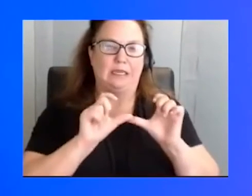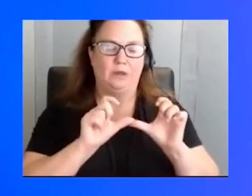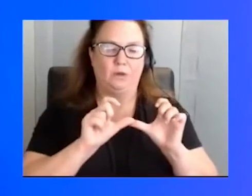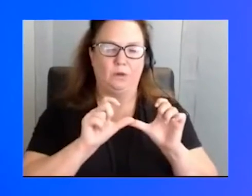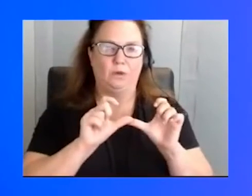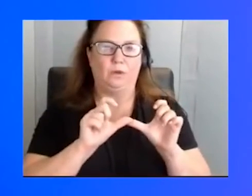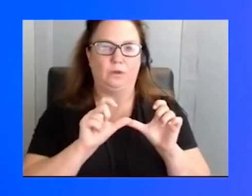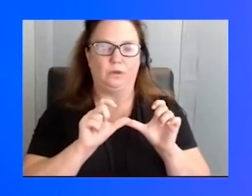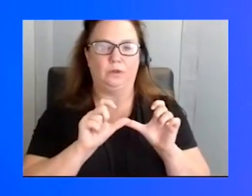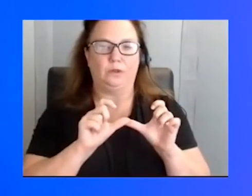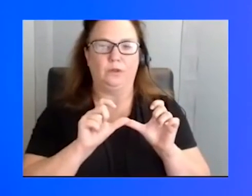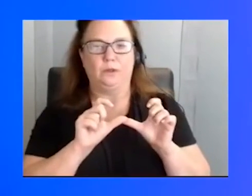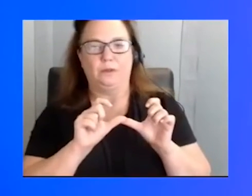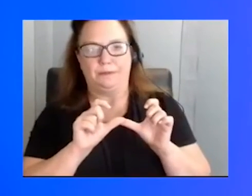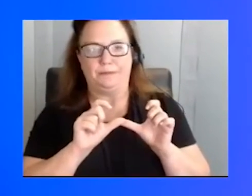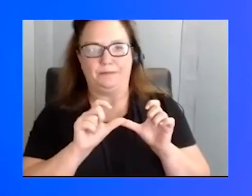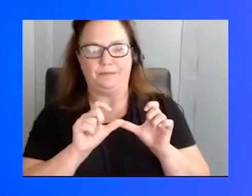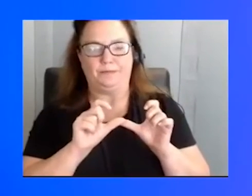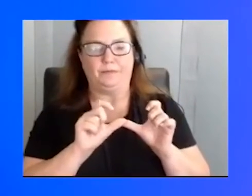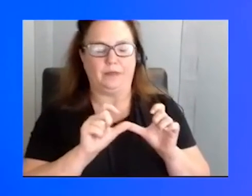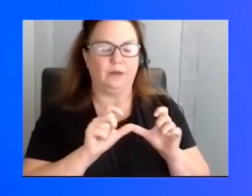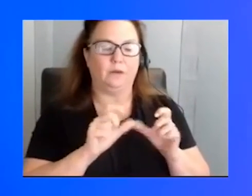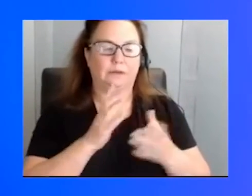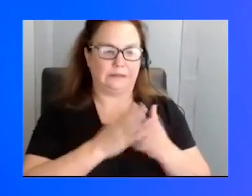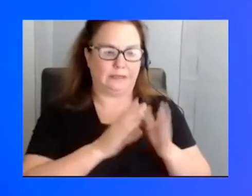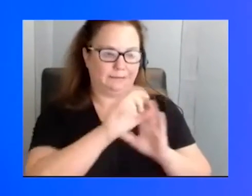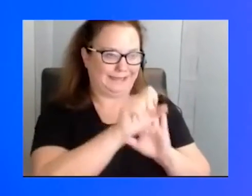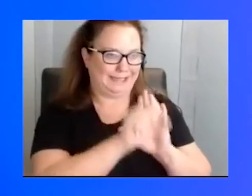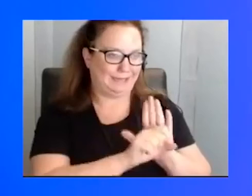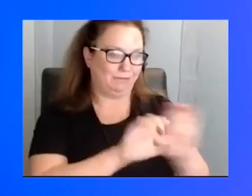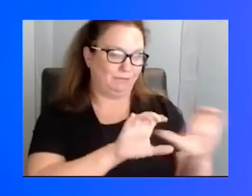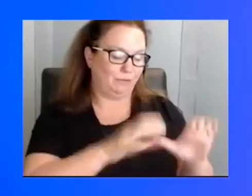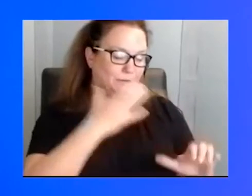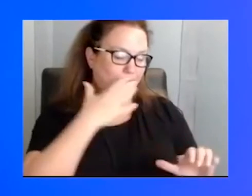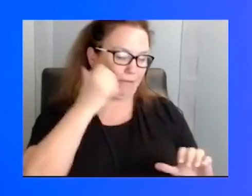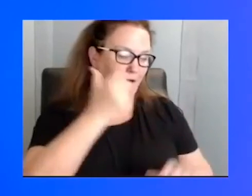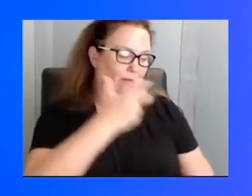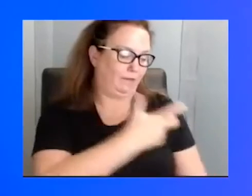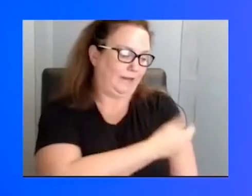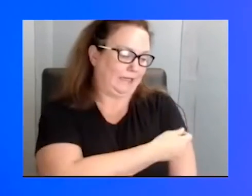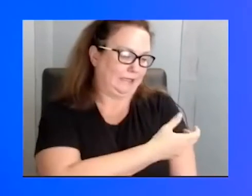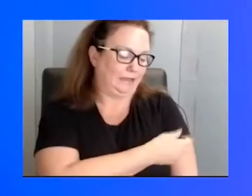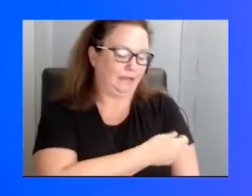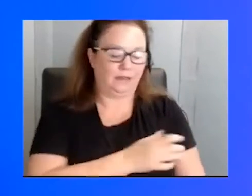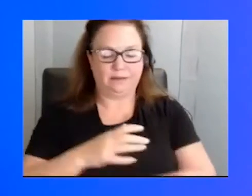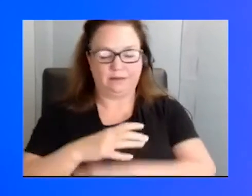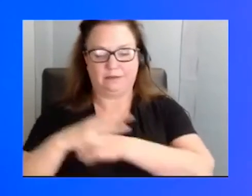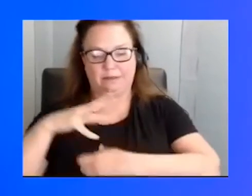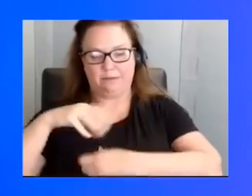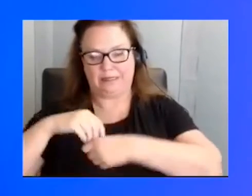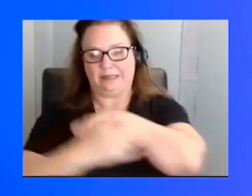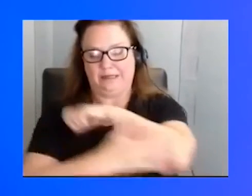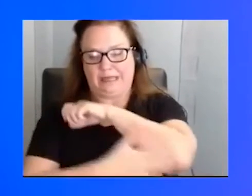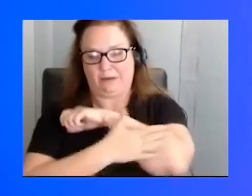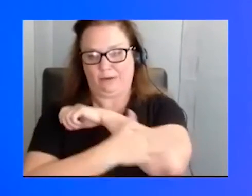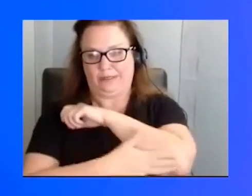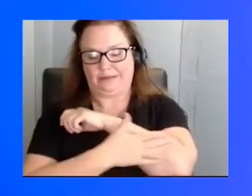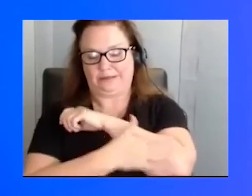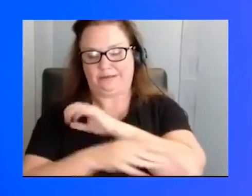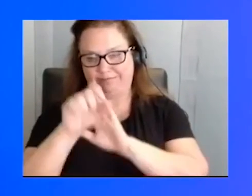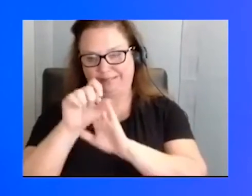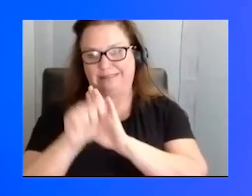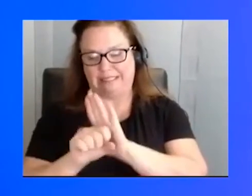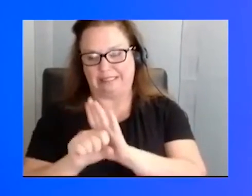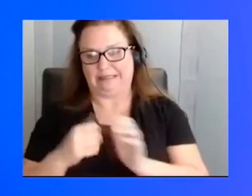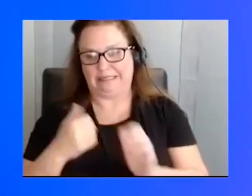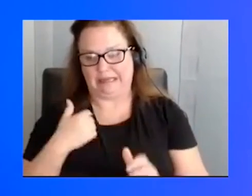the update with, we know that some states are better than others at having vaccine coverage. We know that even within those states, there is